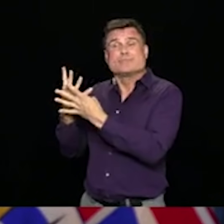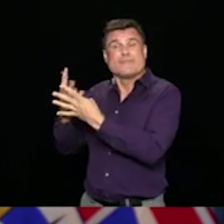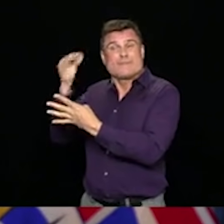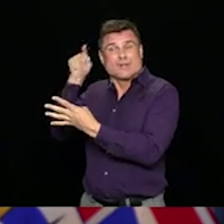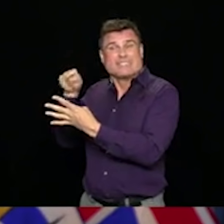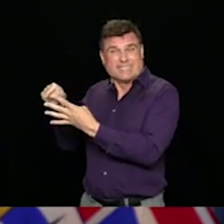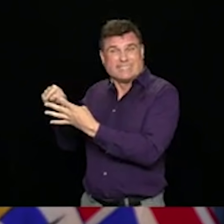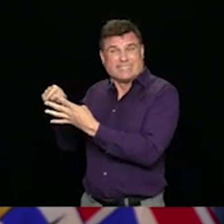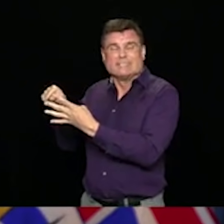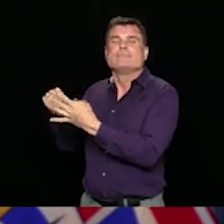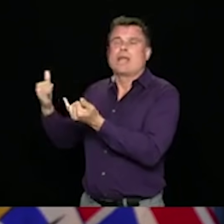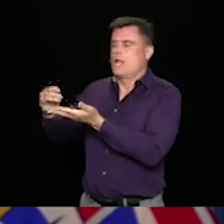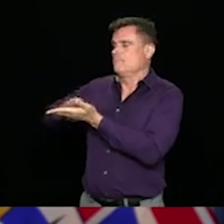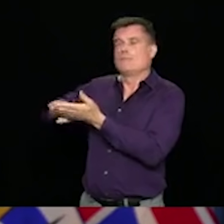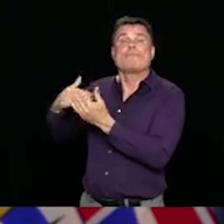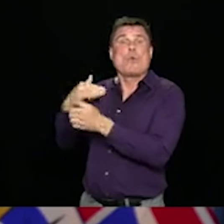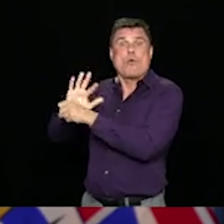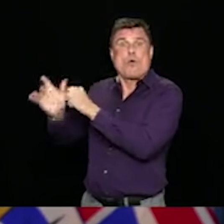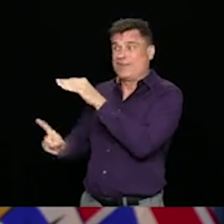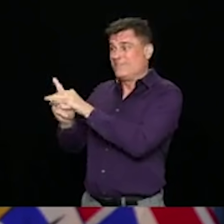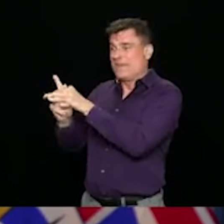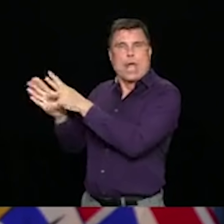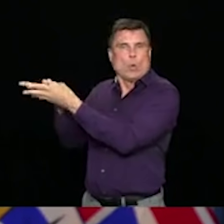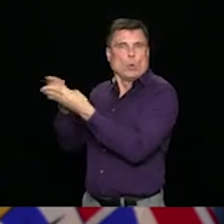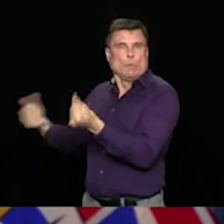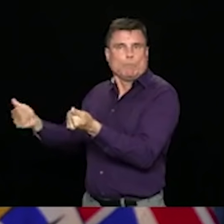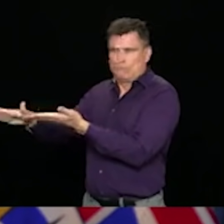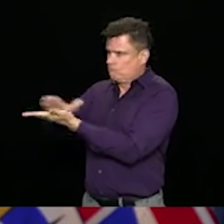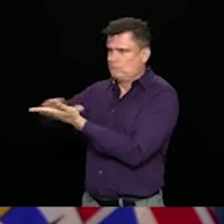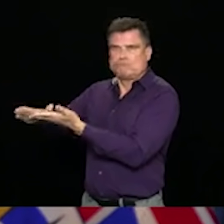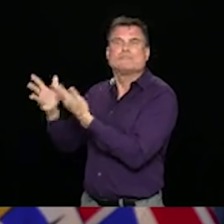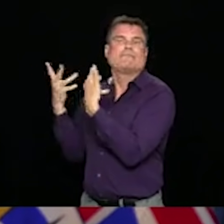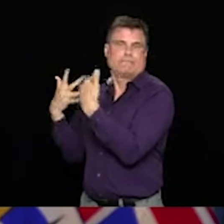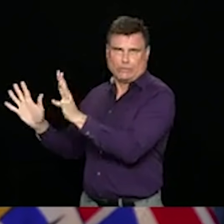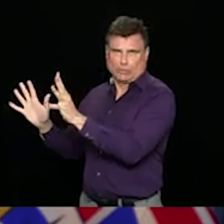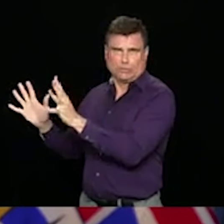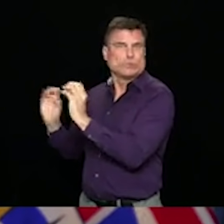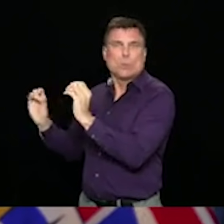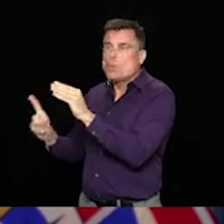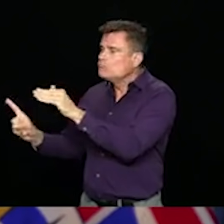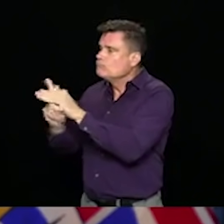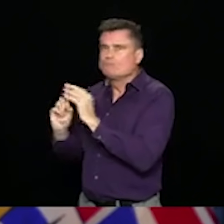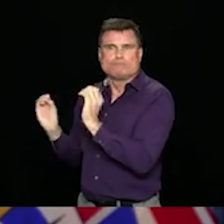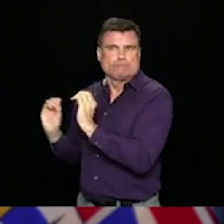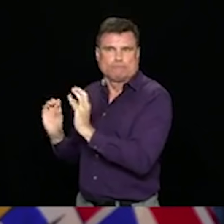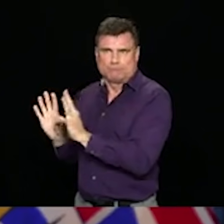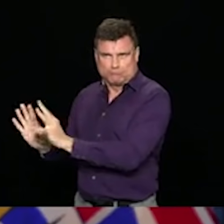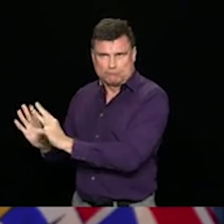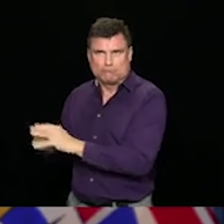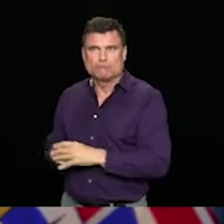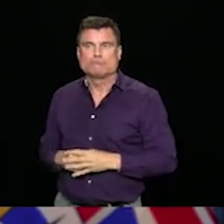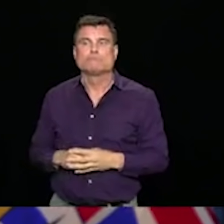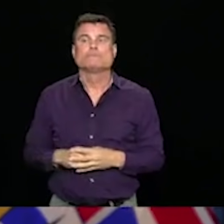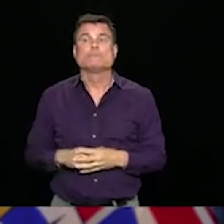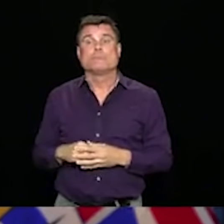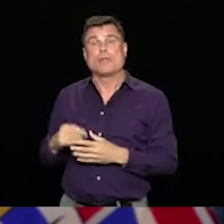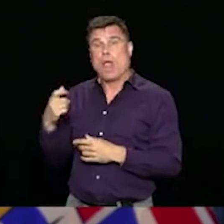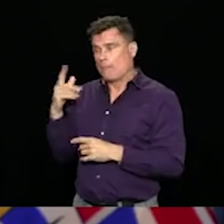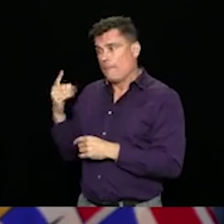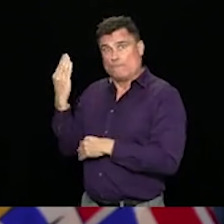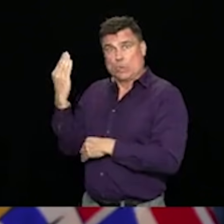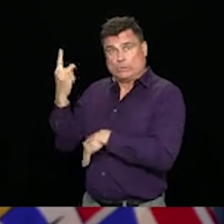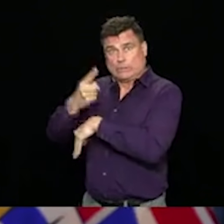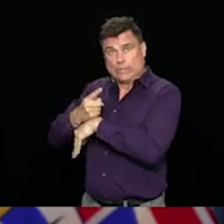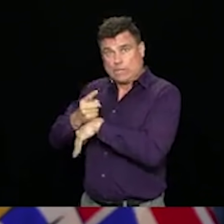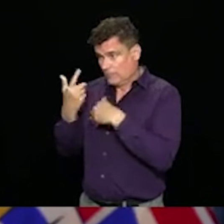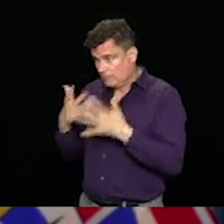been declared over as of yesterday, which means we have no new cases for 2 incubation periods. And as you know, that